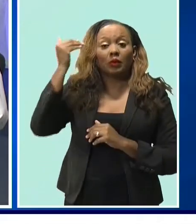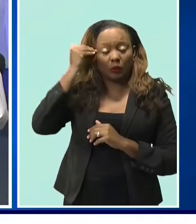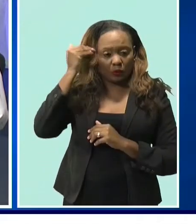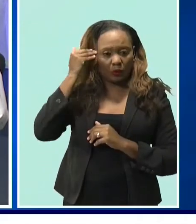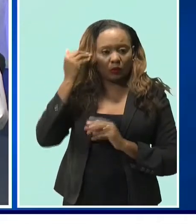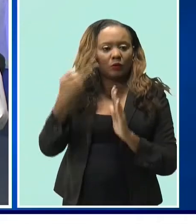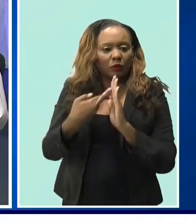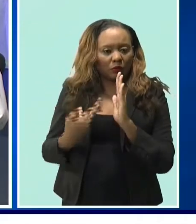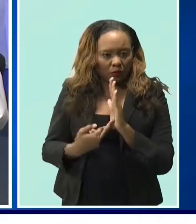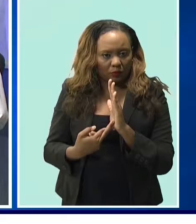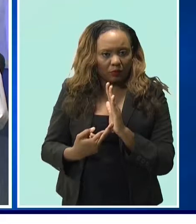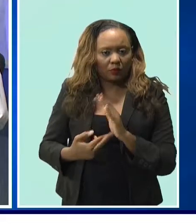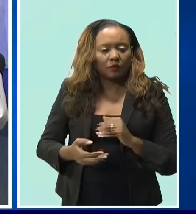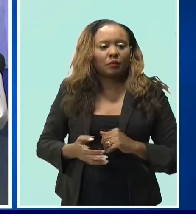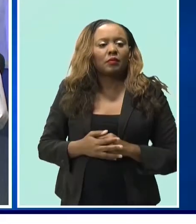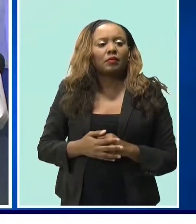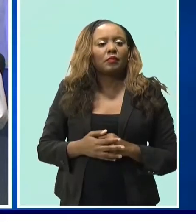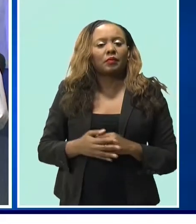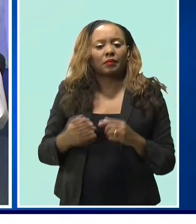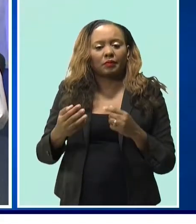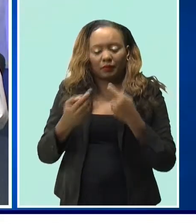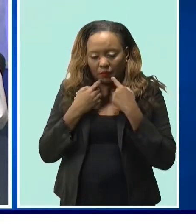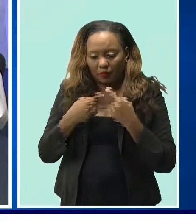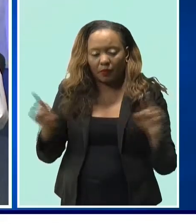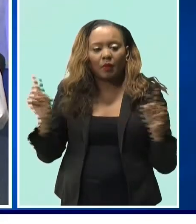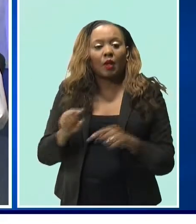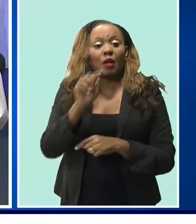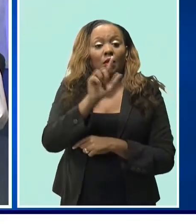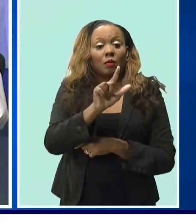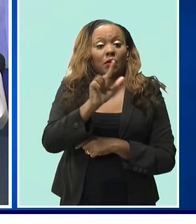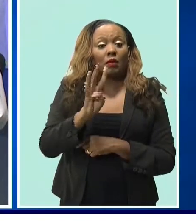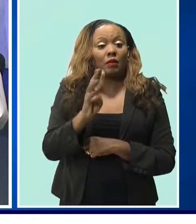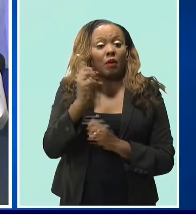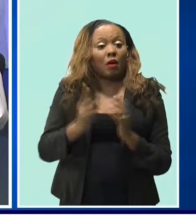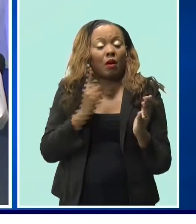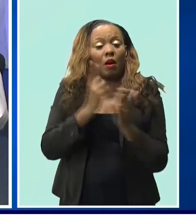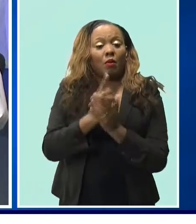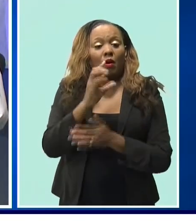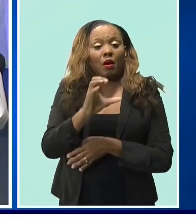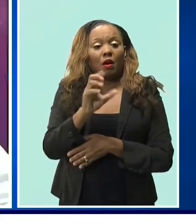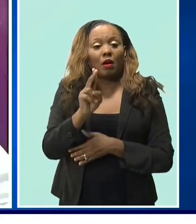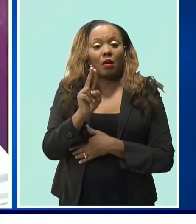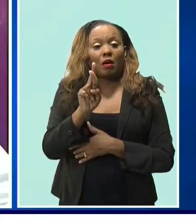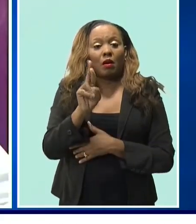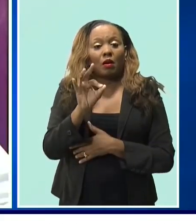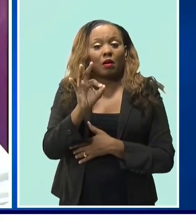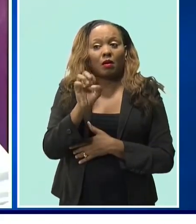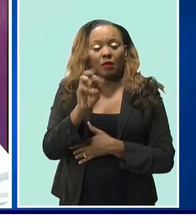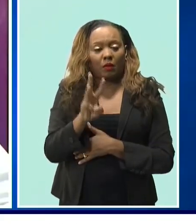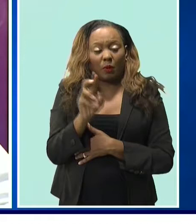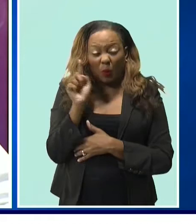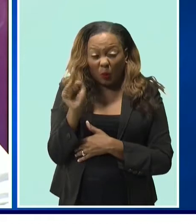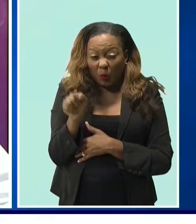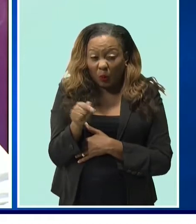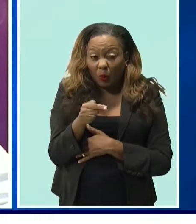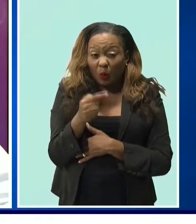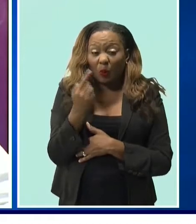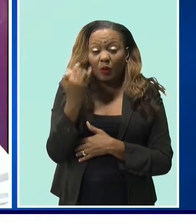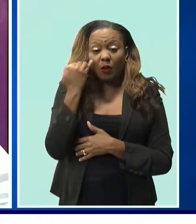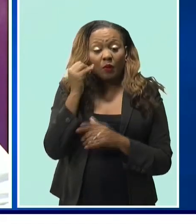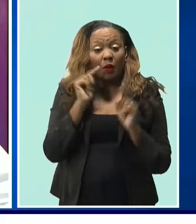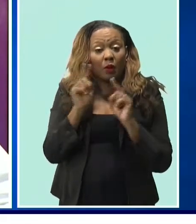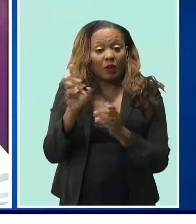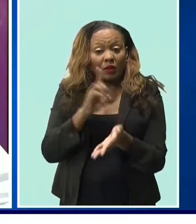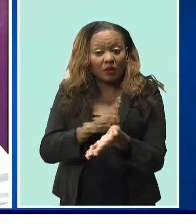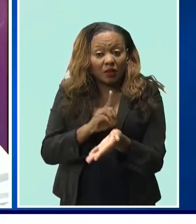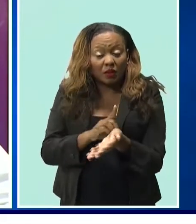do. The advice was that this is a 24-hour curfew. You're only supposed to be leaving your home if you're going to the doctor